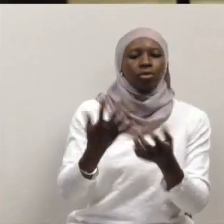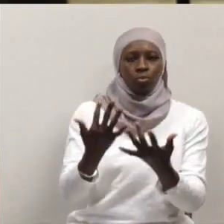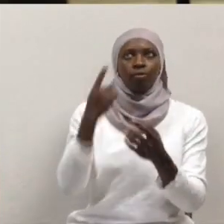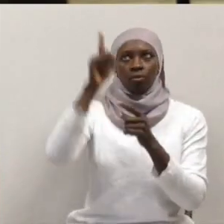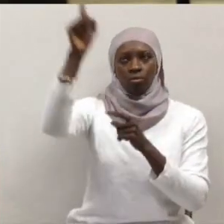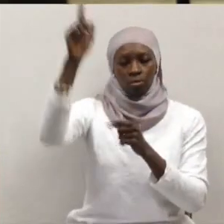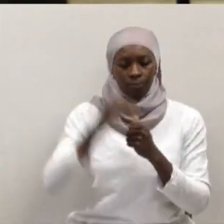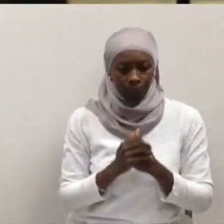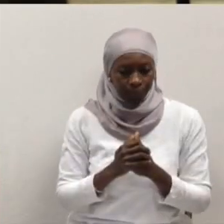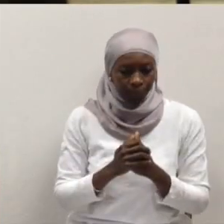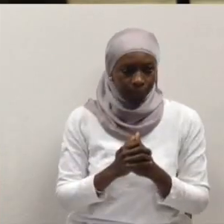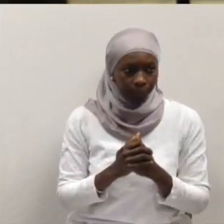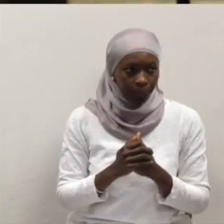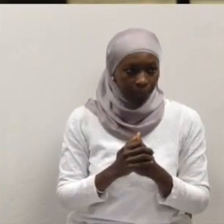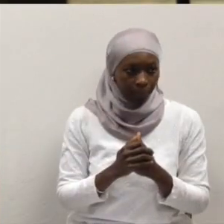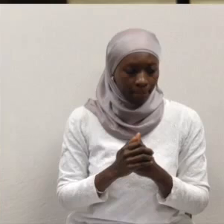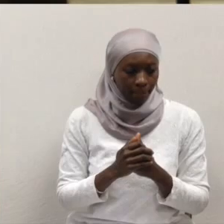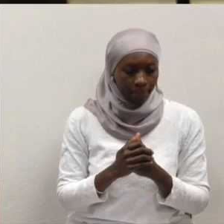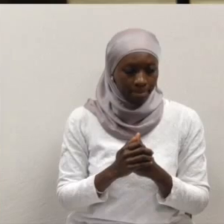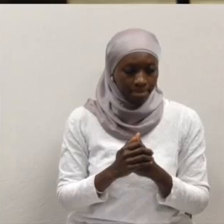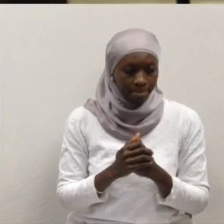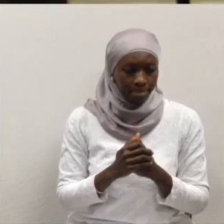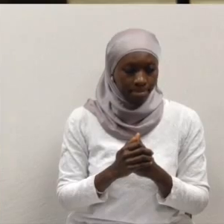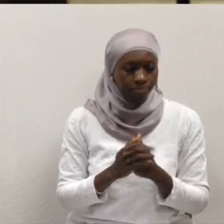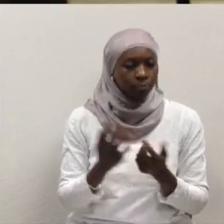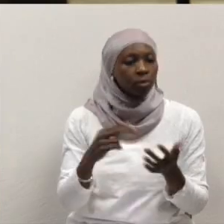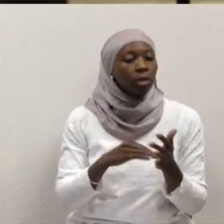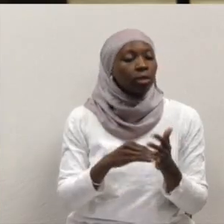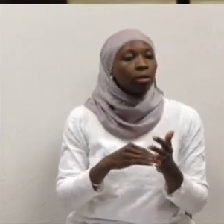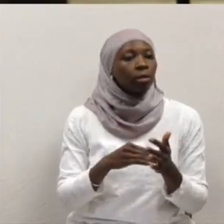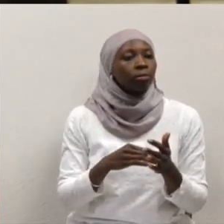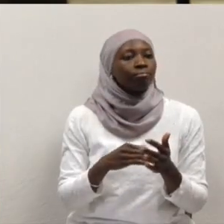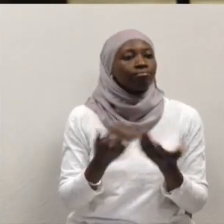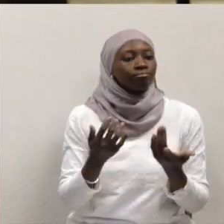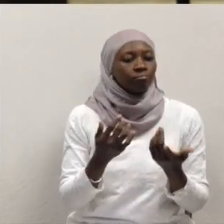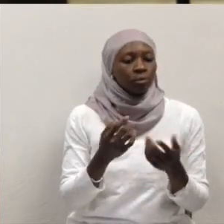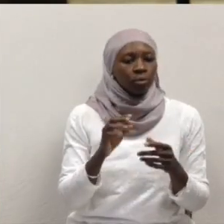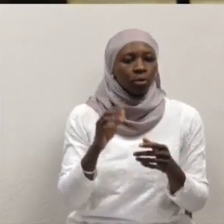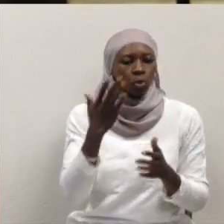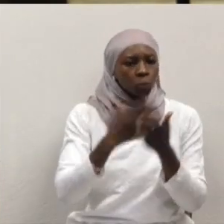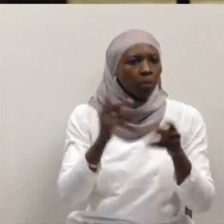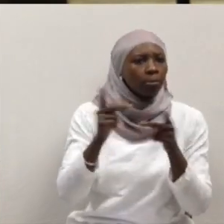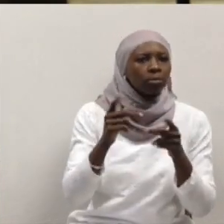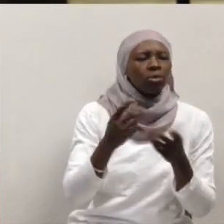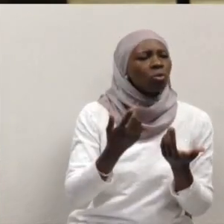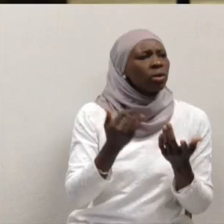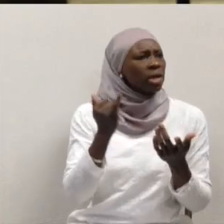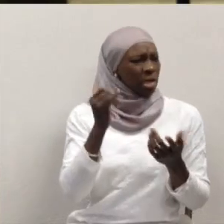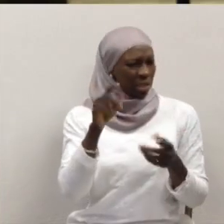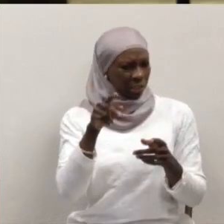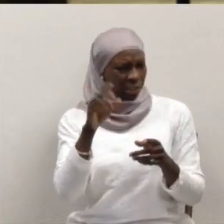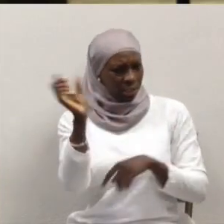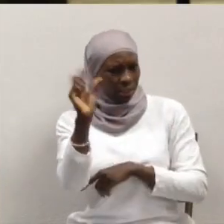in. And that again plays into the issue of, is Islam a religion of just spirituality and